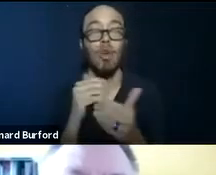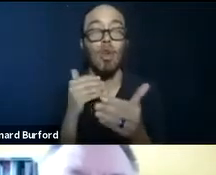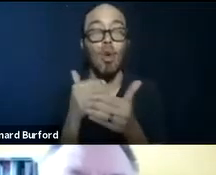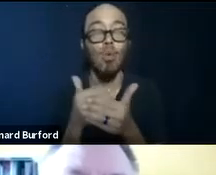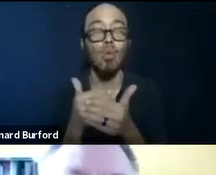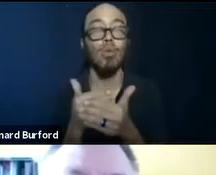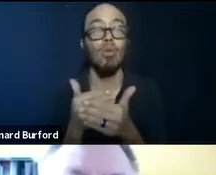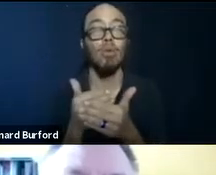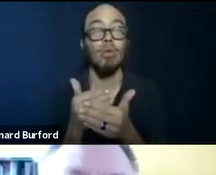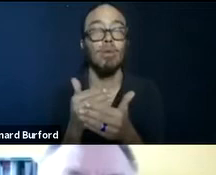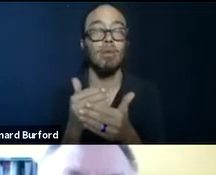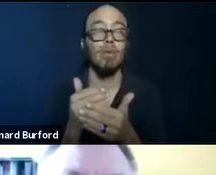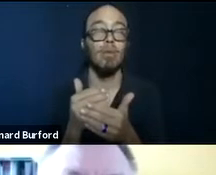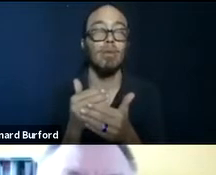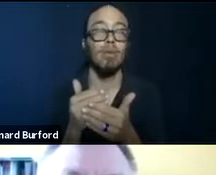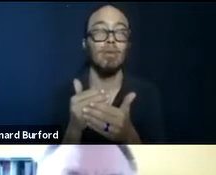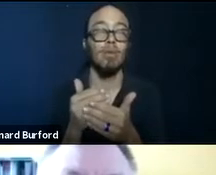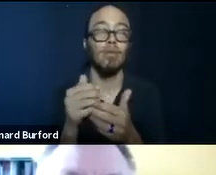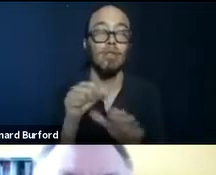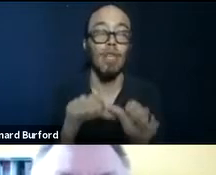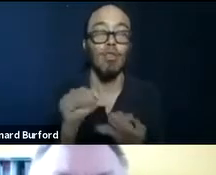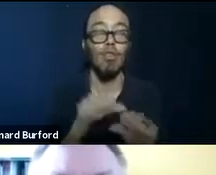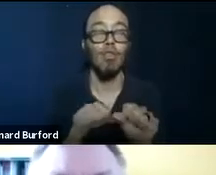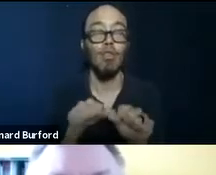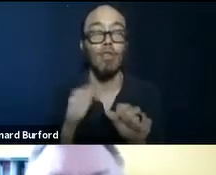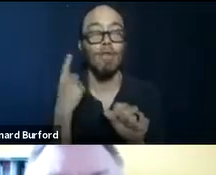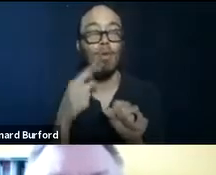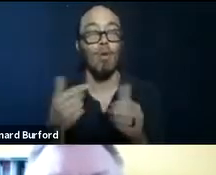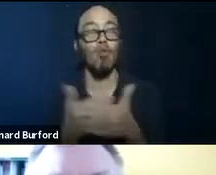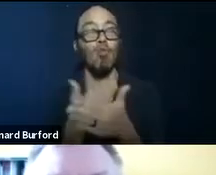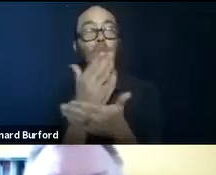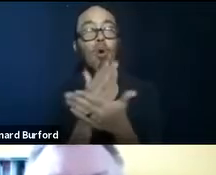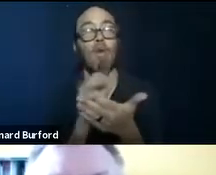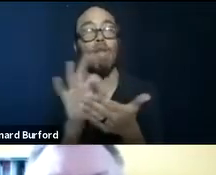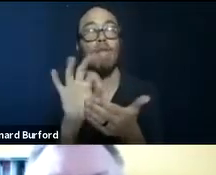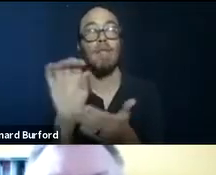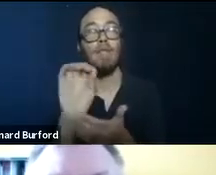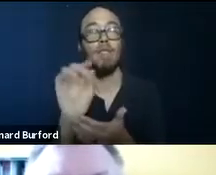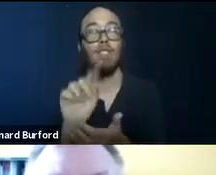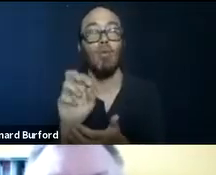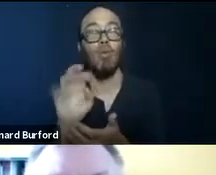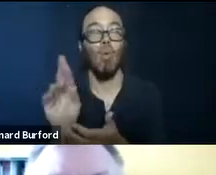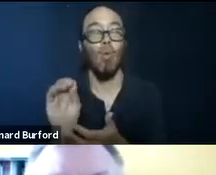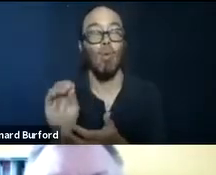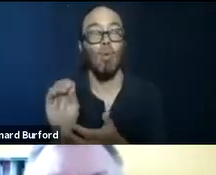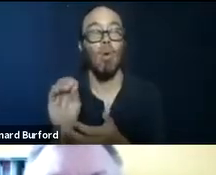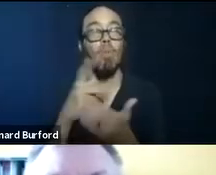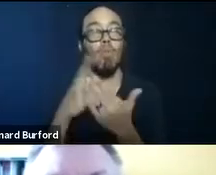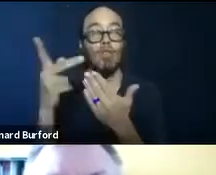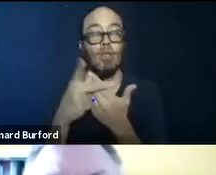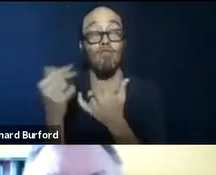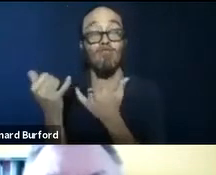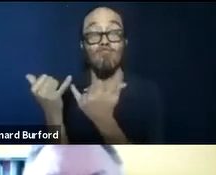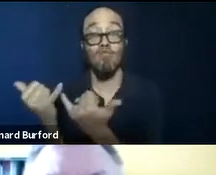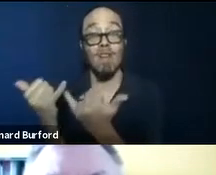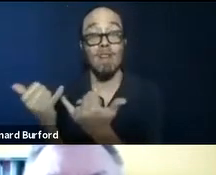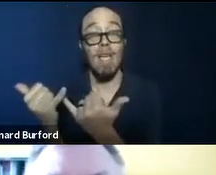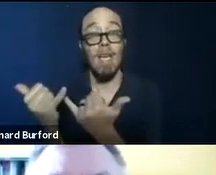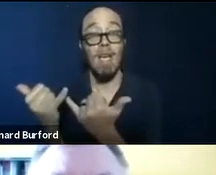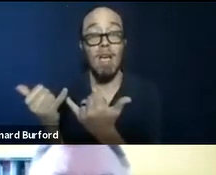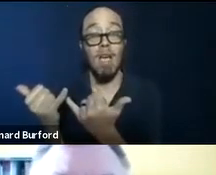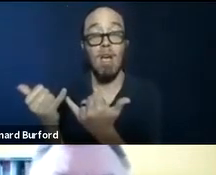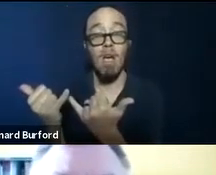as a new part of the mission of the Zero Project. We are currently